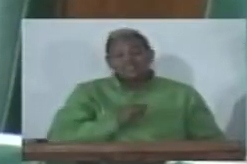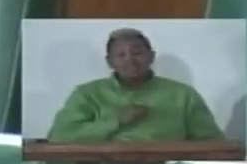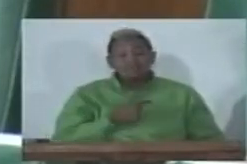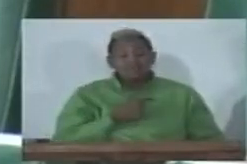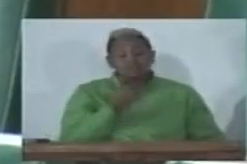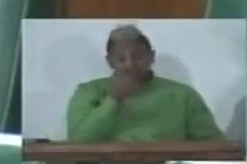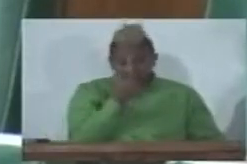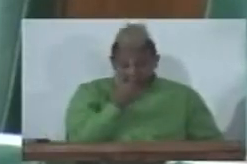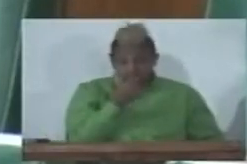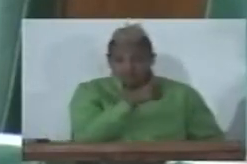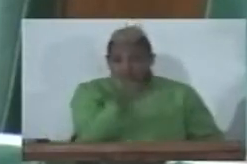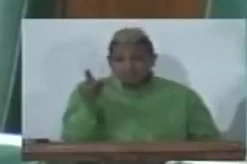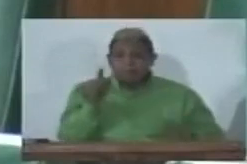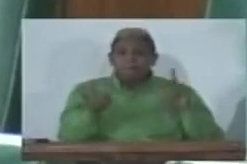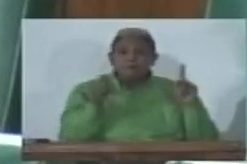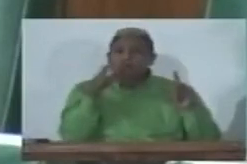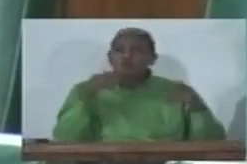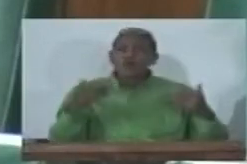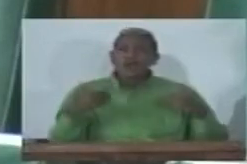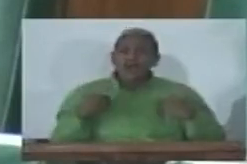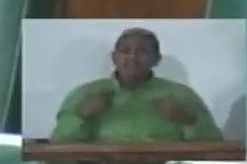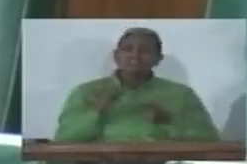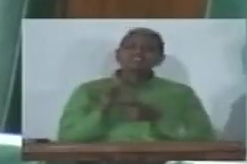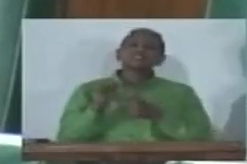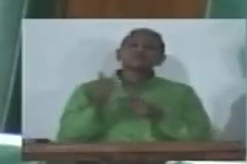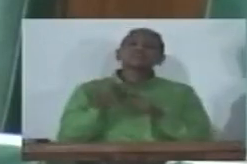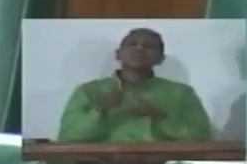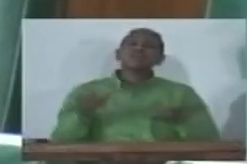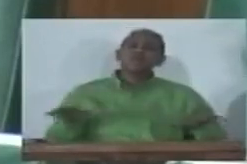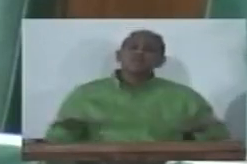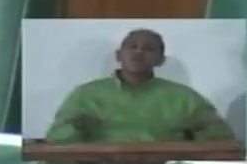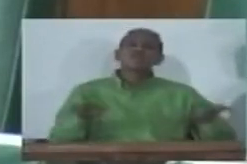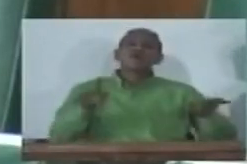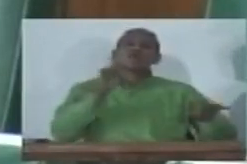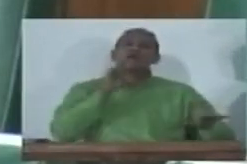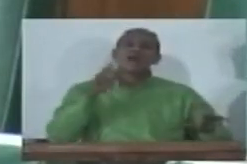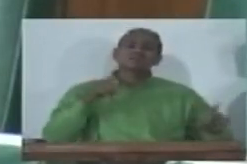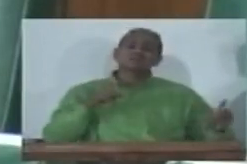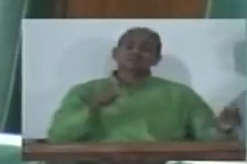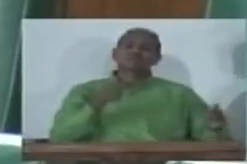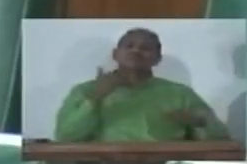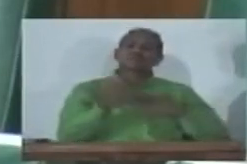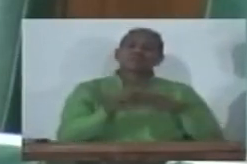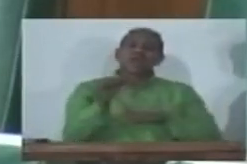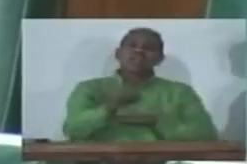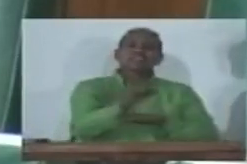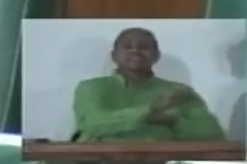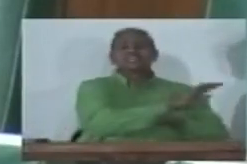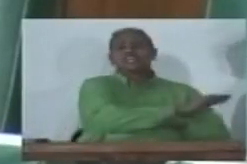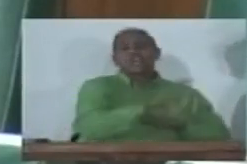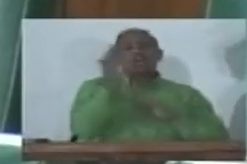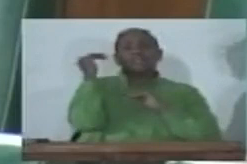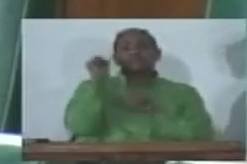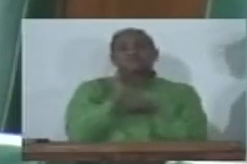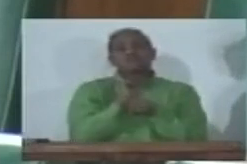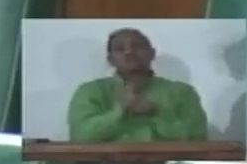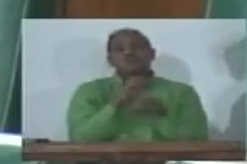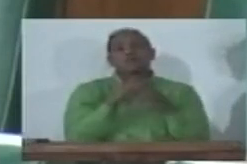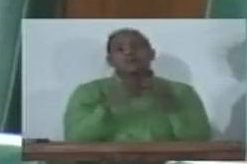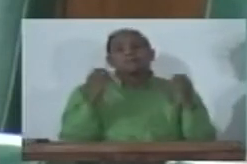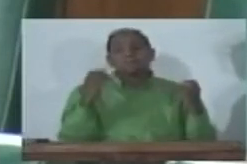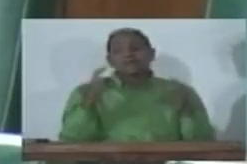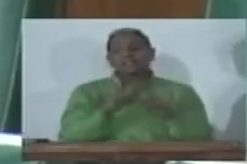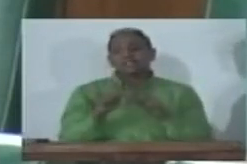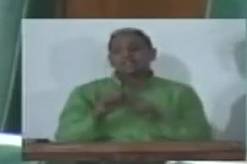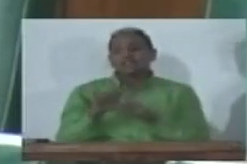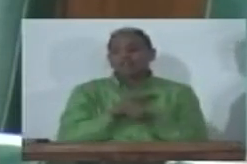seen persons living with disability perform and exceed expectations of the job in many